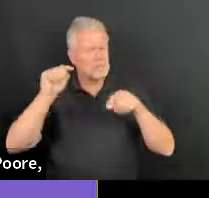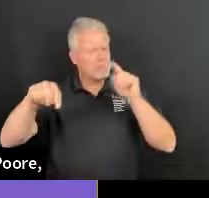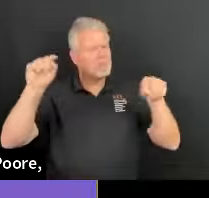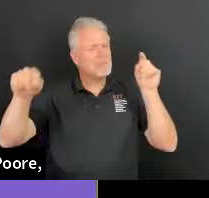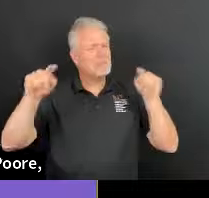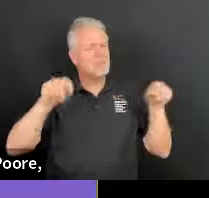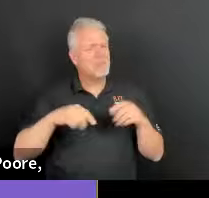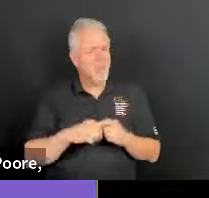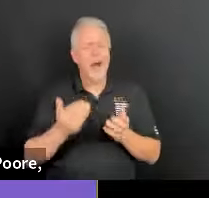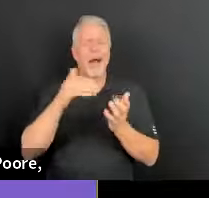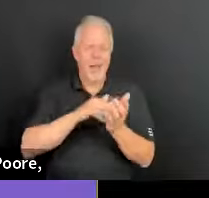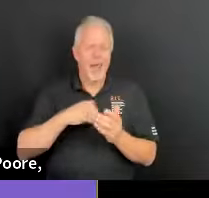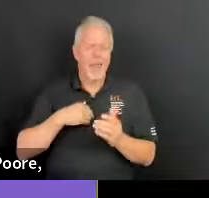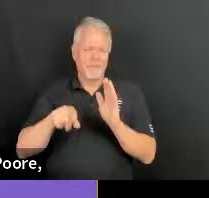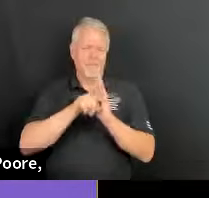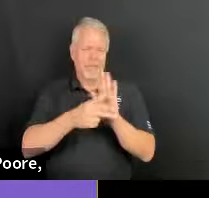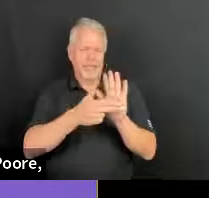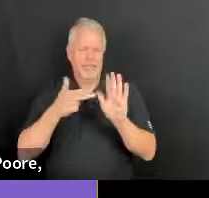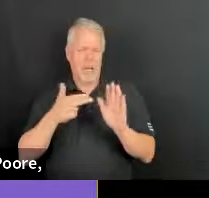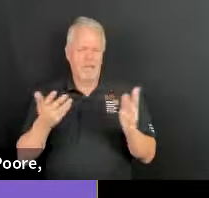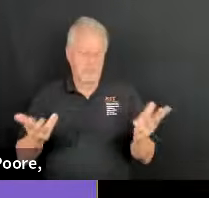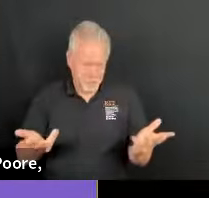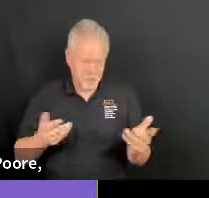AA and NA meetings, they're,